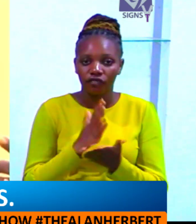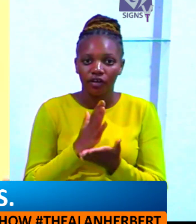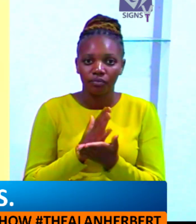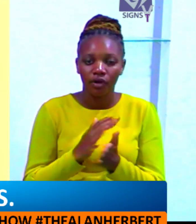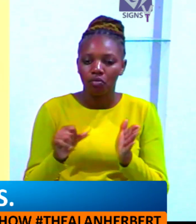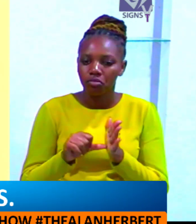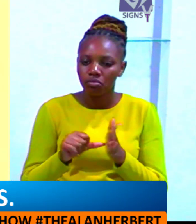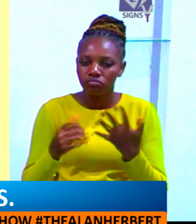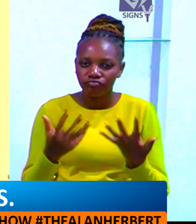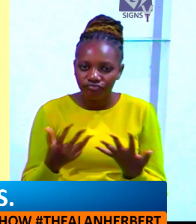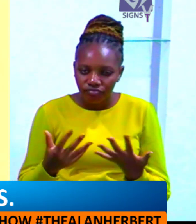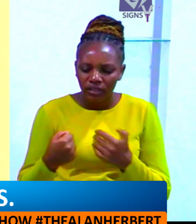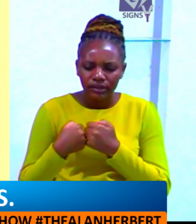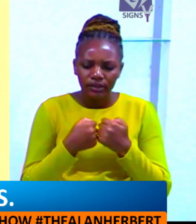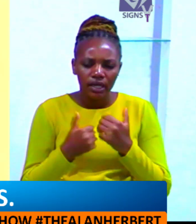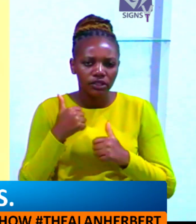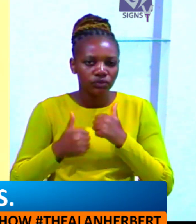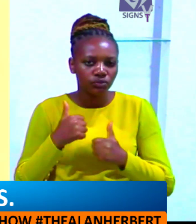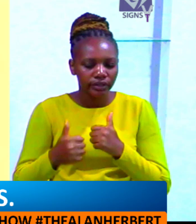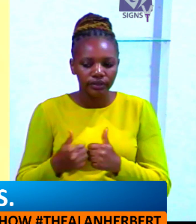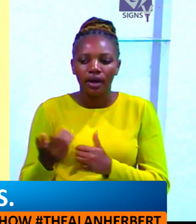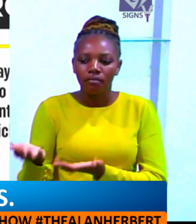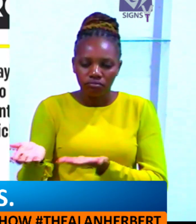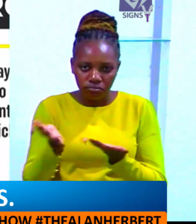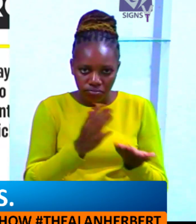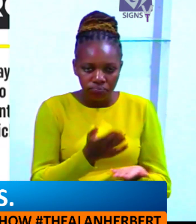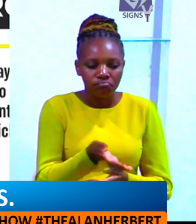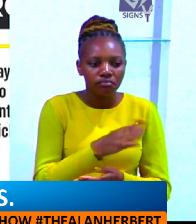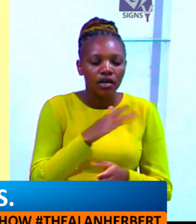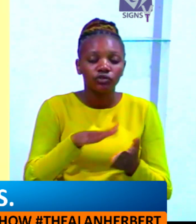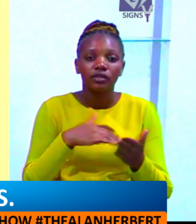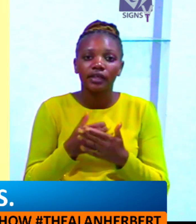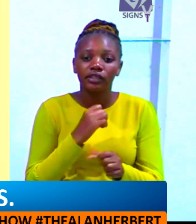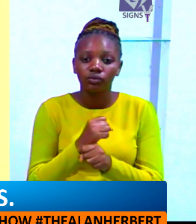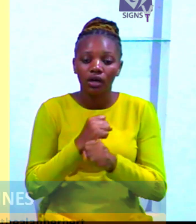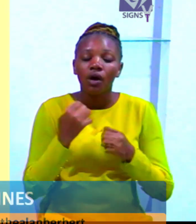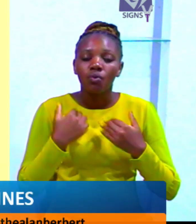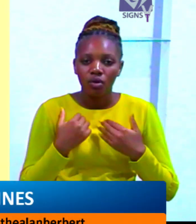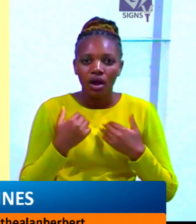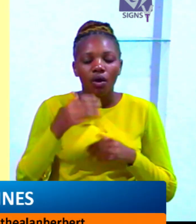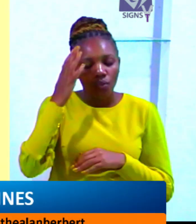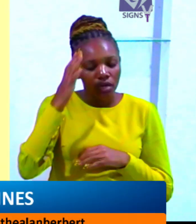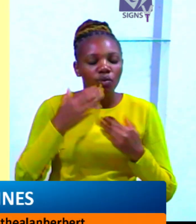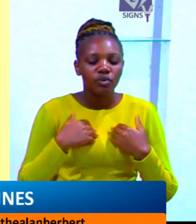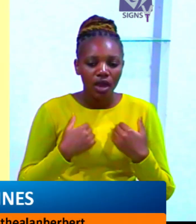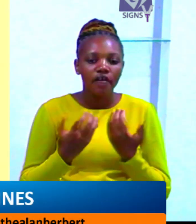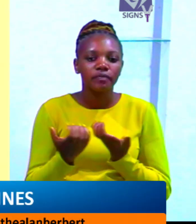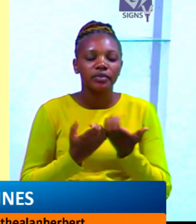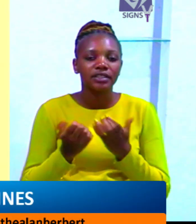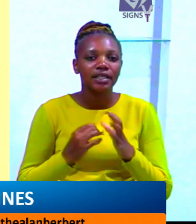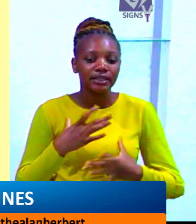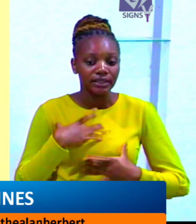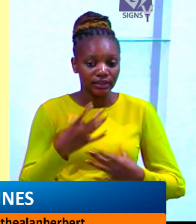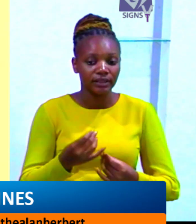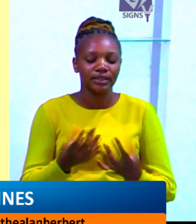where the challenge came from, correct that challenge, and bring them back to the network. We know they are commercial interest. They are losing money. And even as we hold them